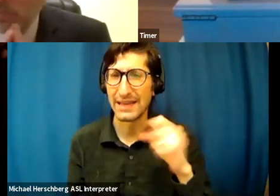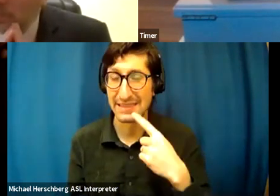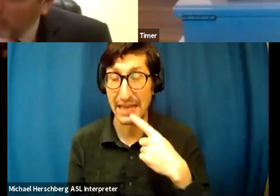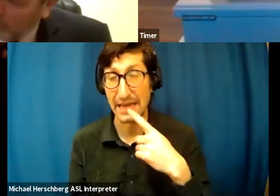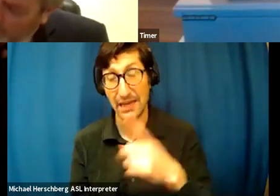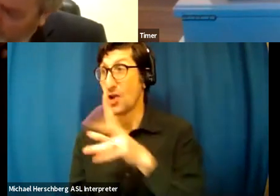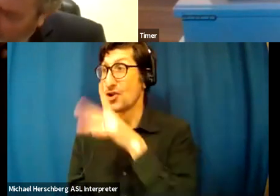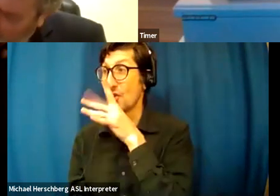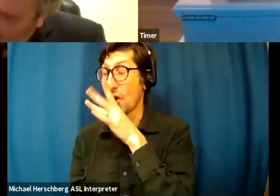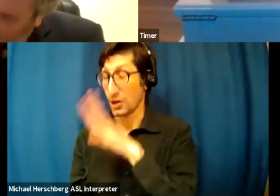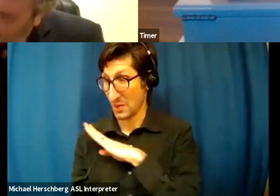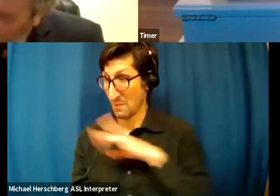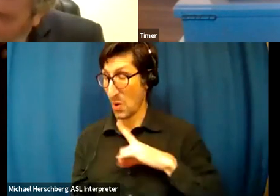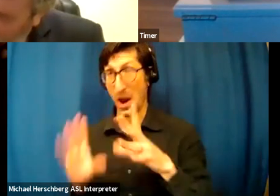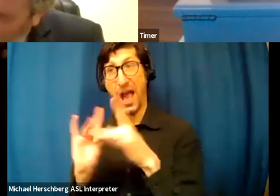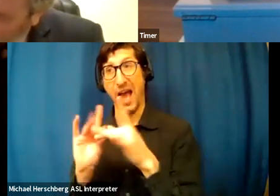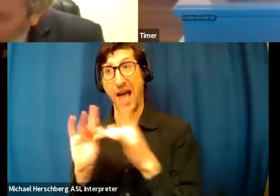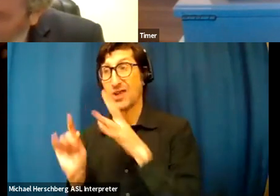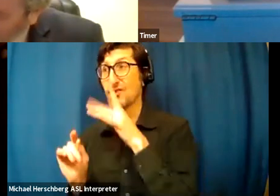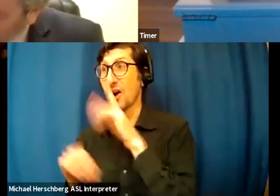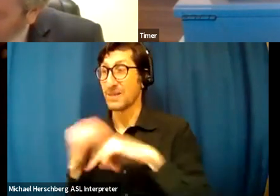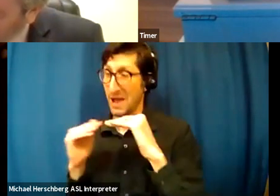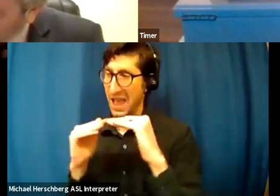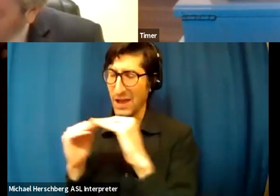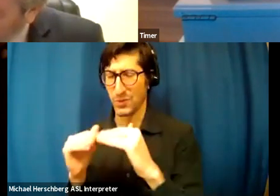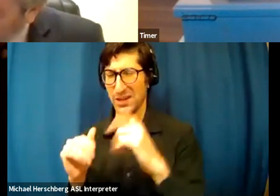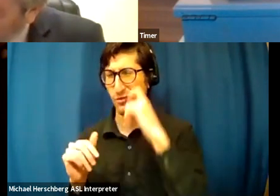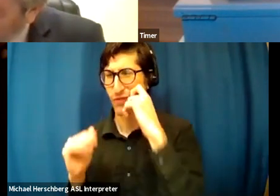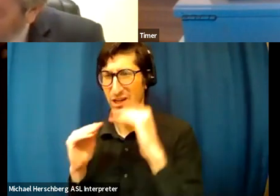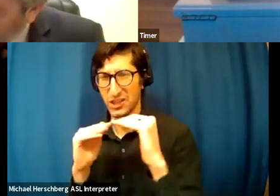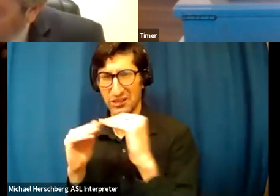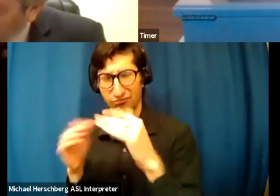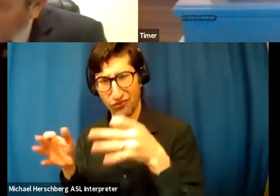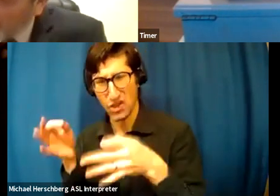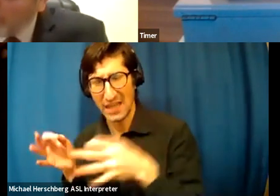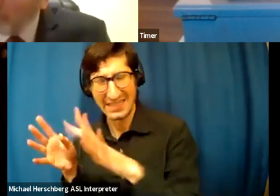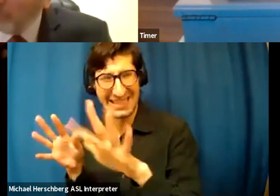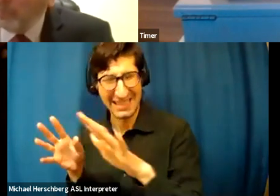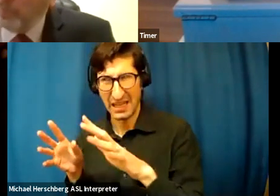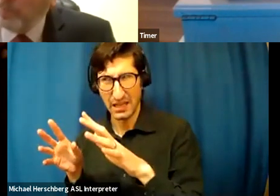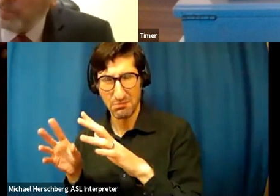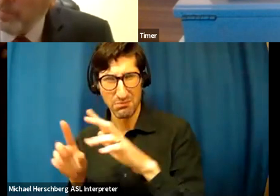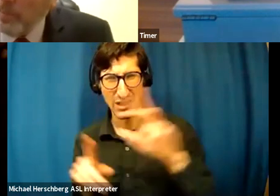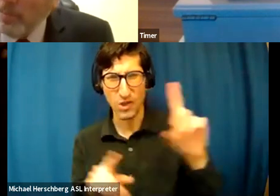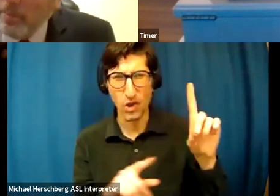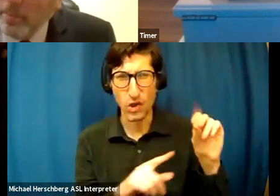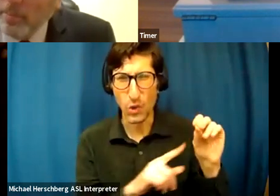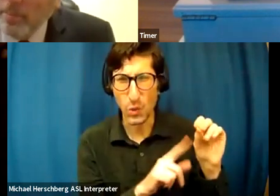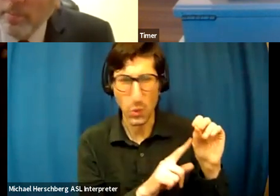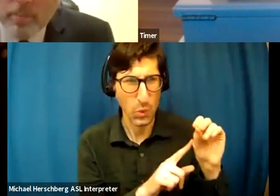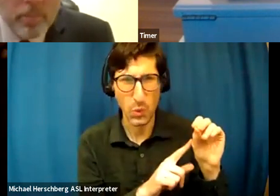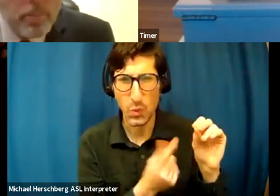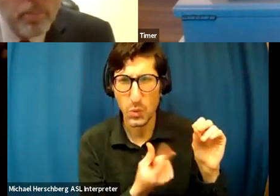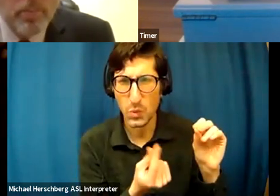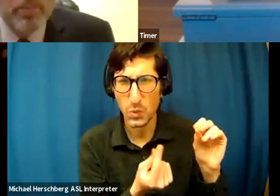talk into action when we talk about equity, when we talk about racial justice, how are we